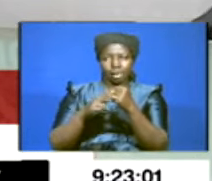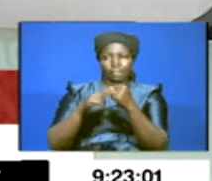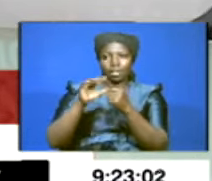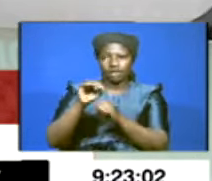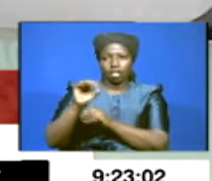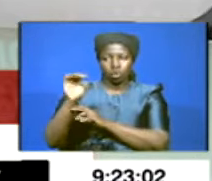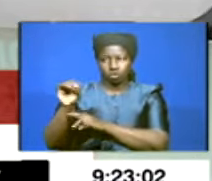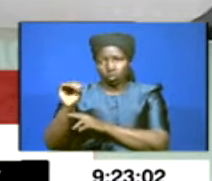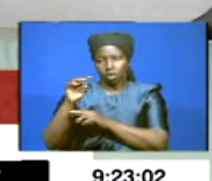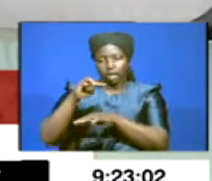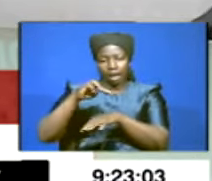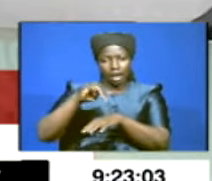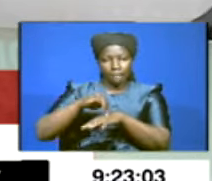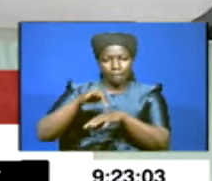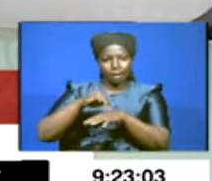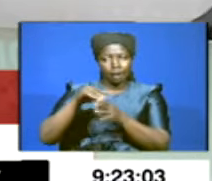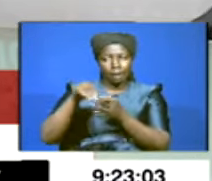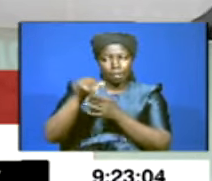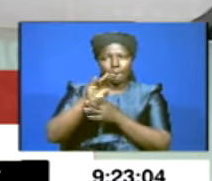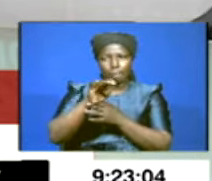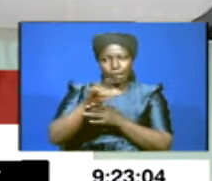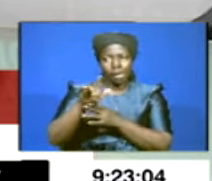808-9700. M-Pesa pay bill number